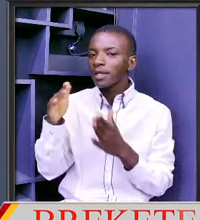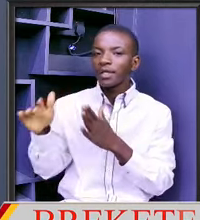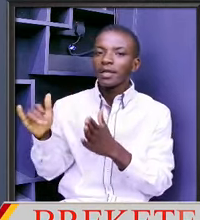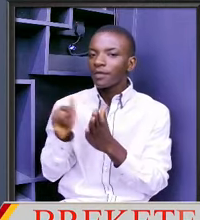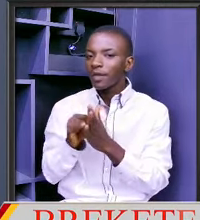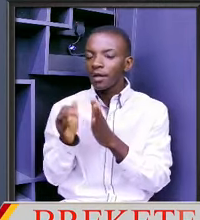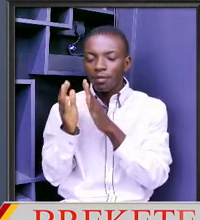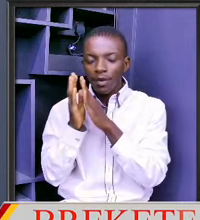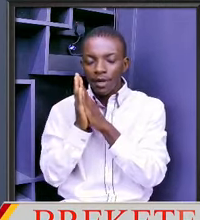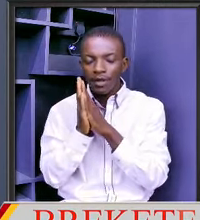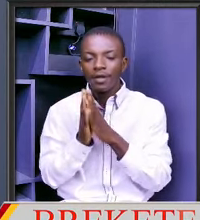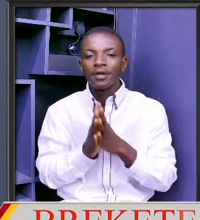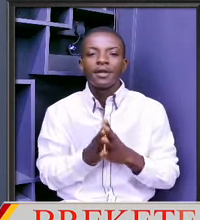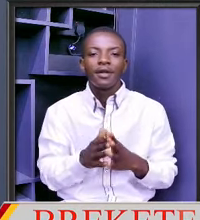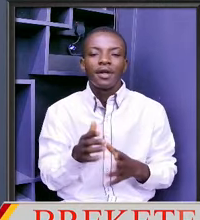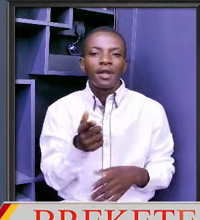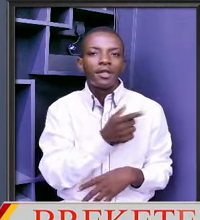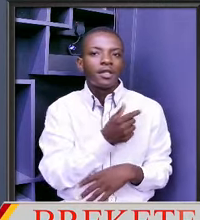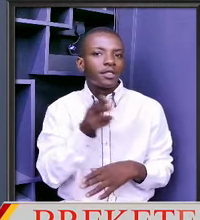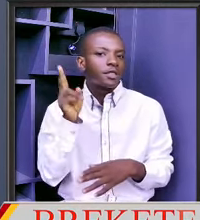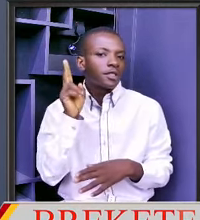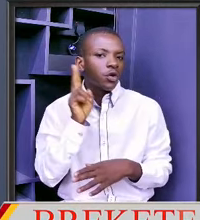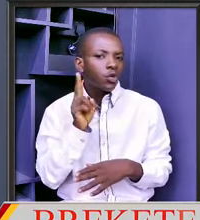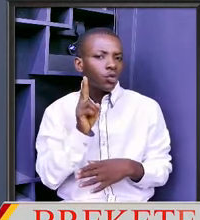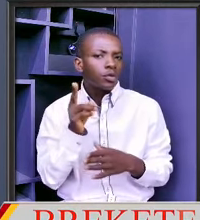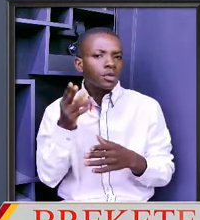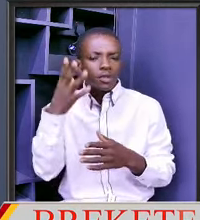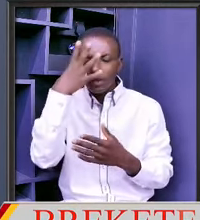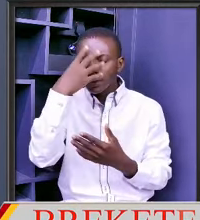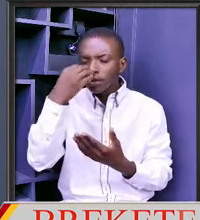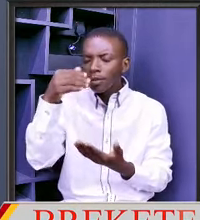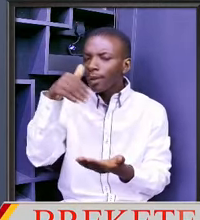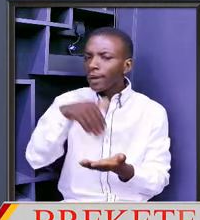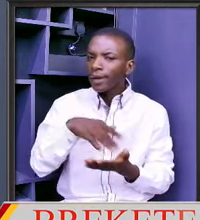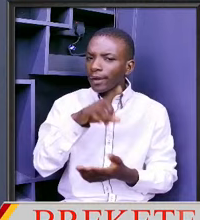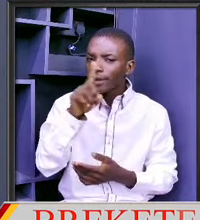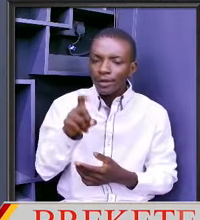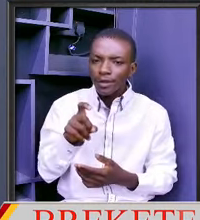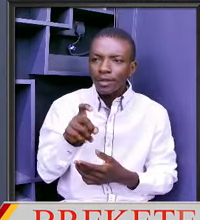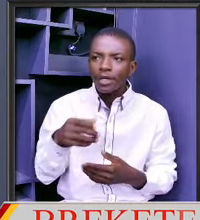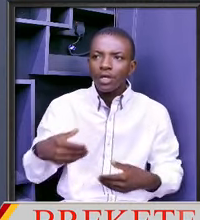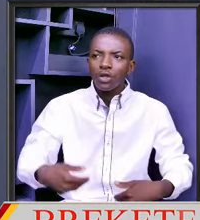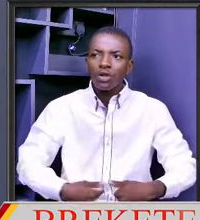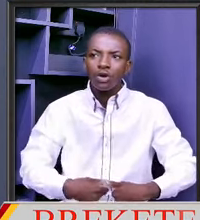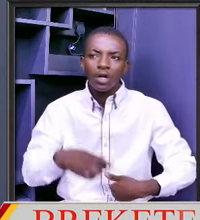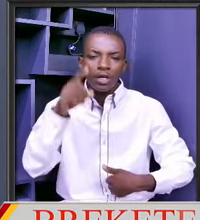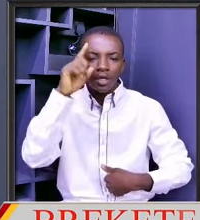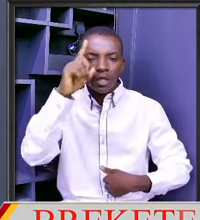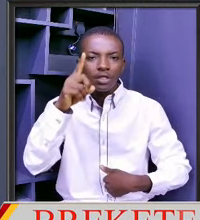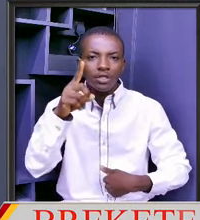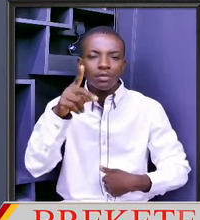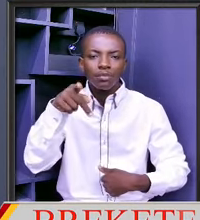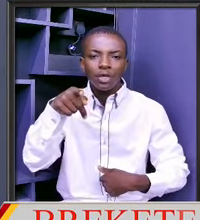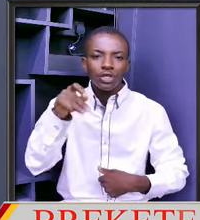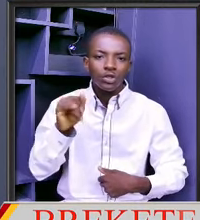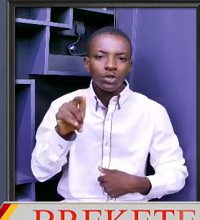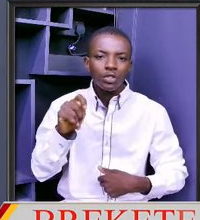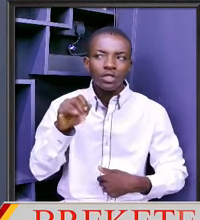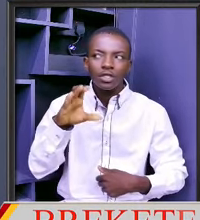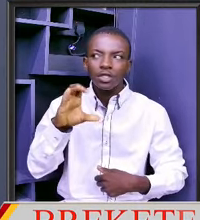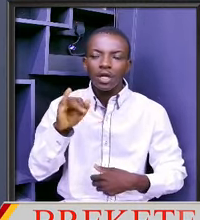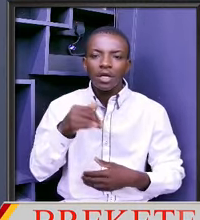that bed. Lazy uncle, you still lie down? Young, intelligent, patriotic,